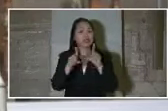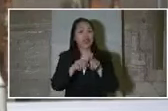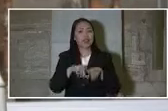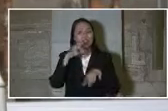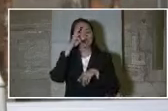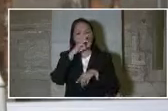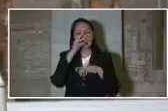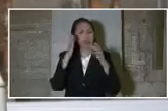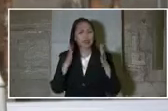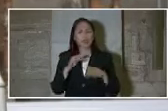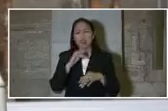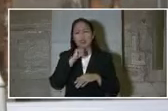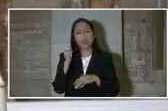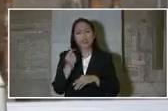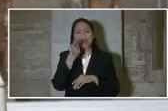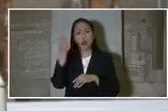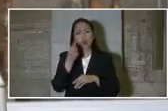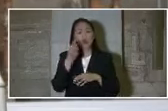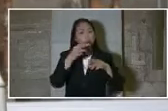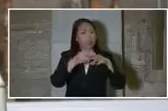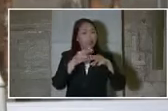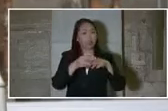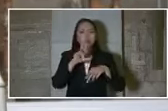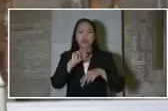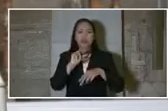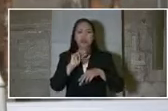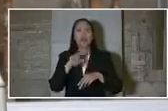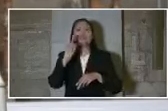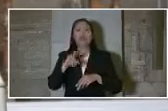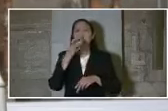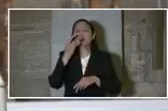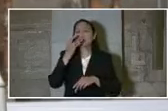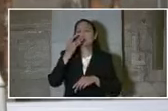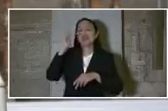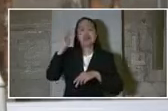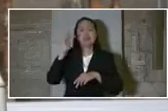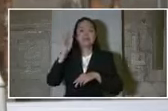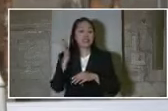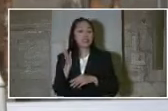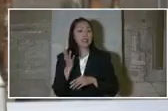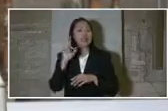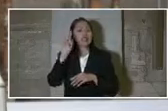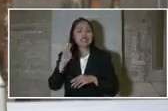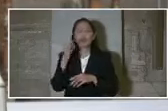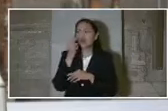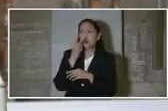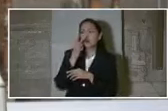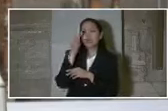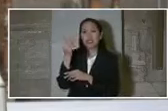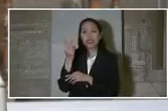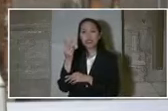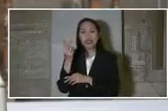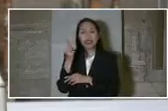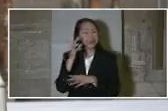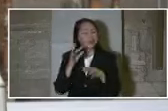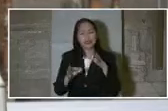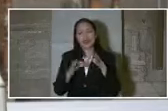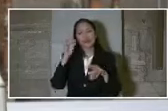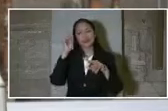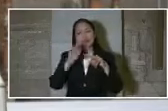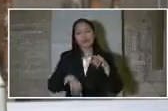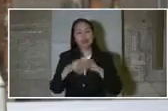not only by name. It should be tasted. It should be seen. If it cannot be tasted